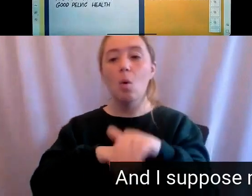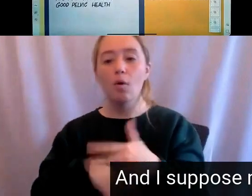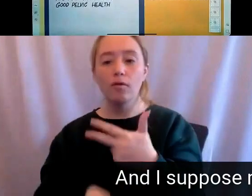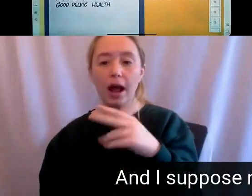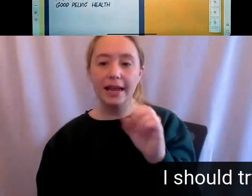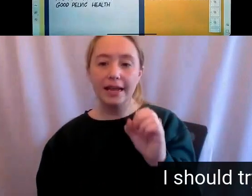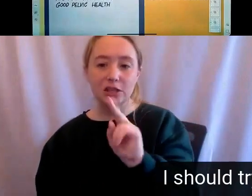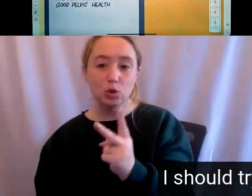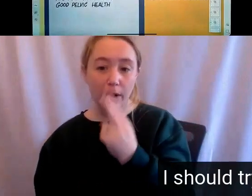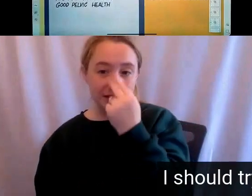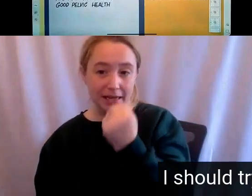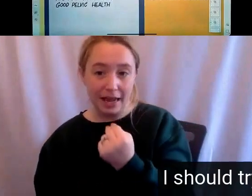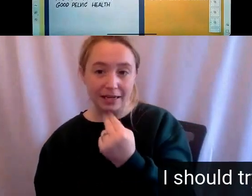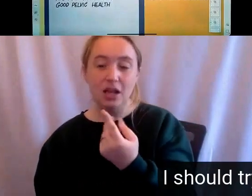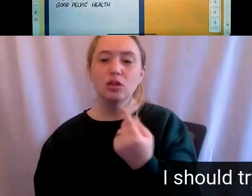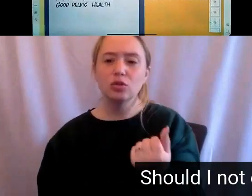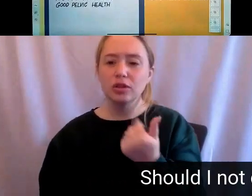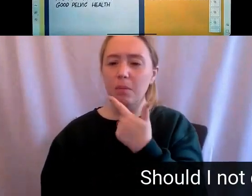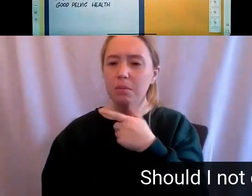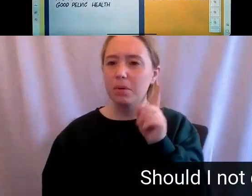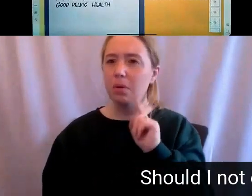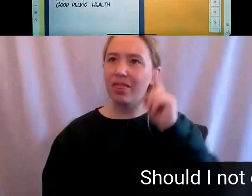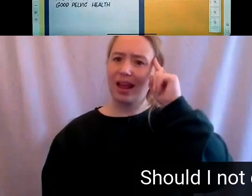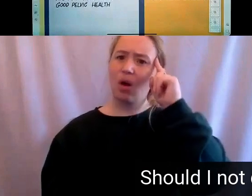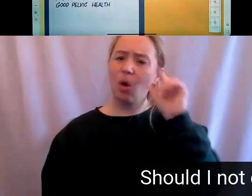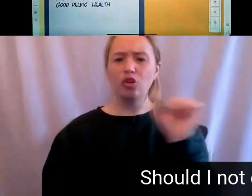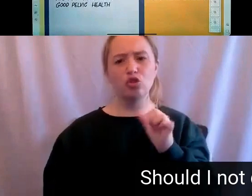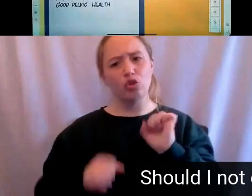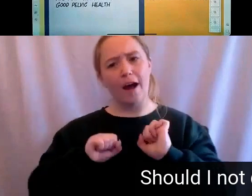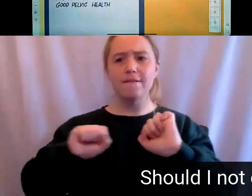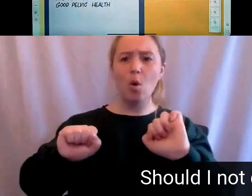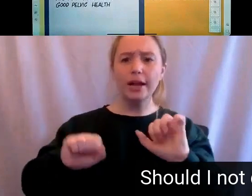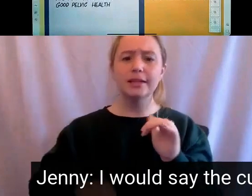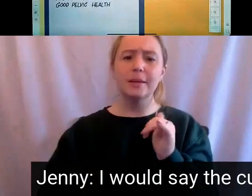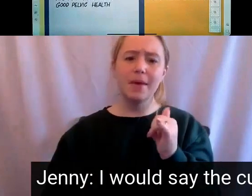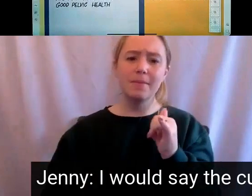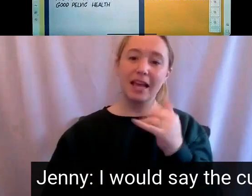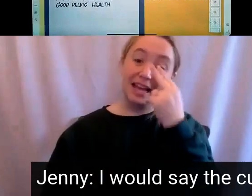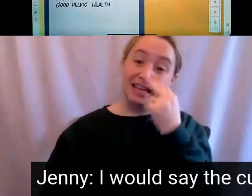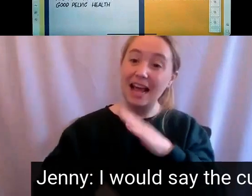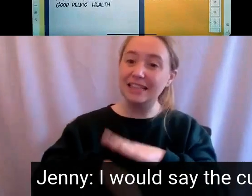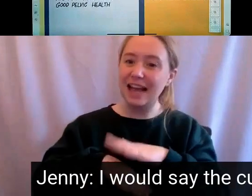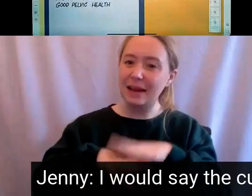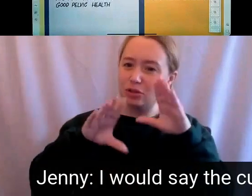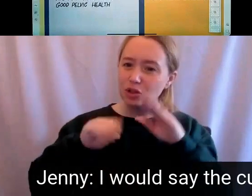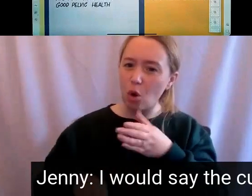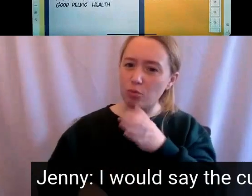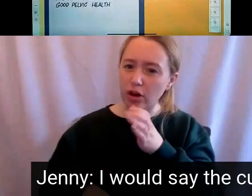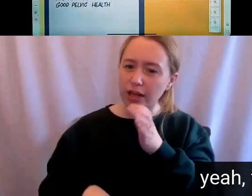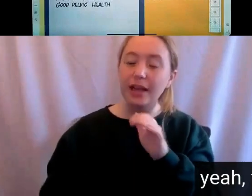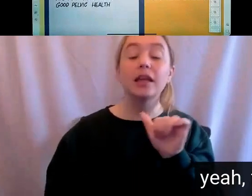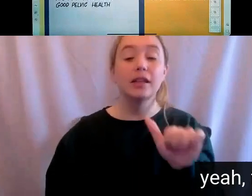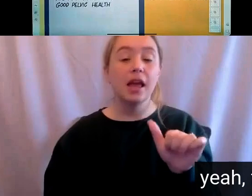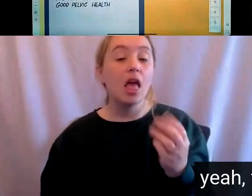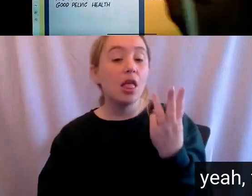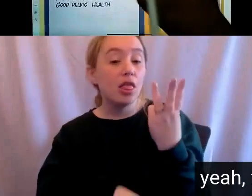people think, oh, I should try and avoid that. Should I not drink at night time? I would say the cut-off is 3 hours before bed.